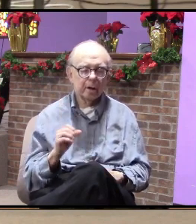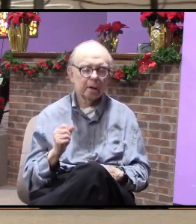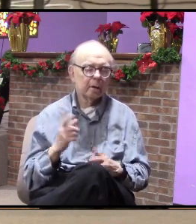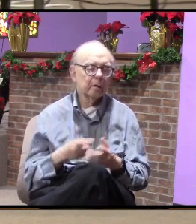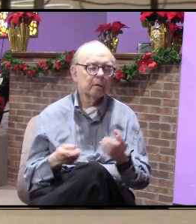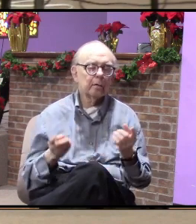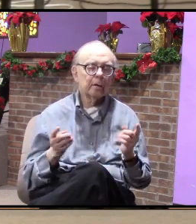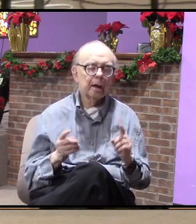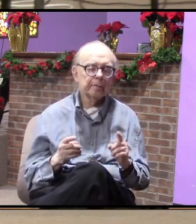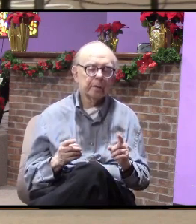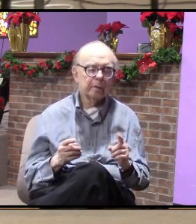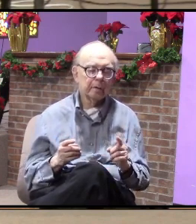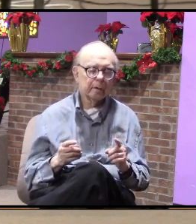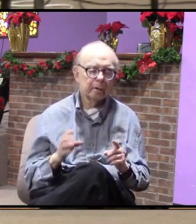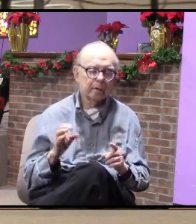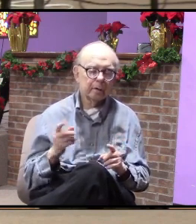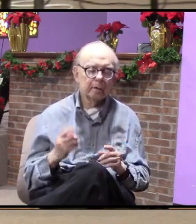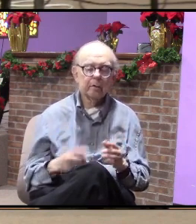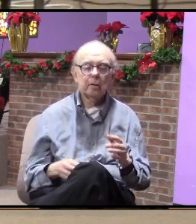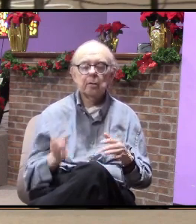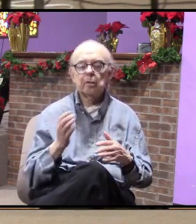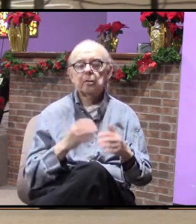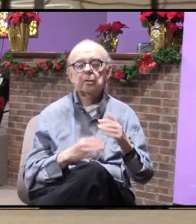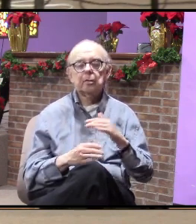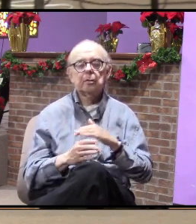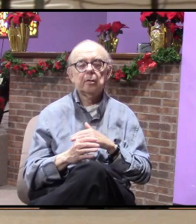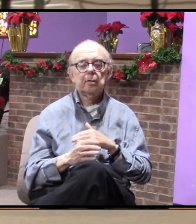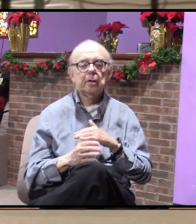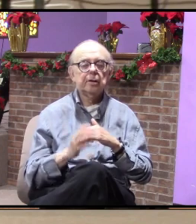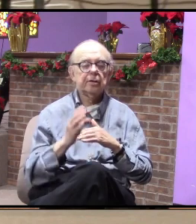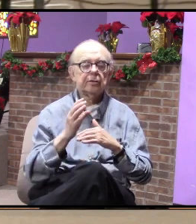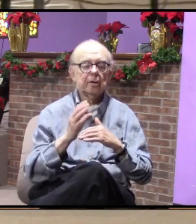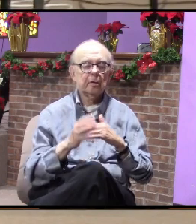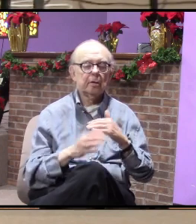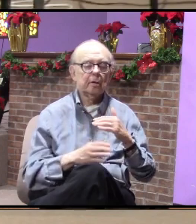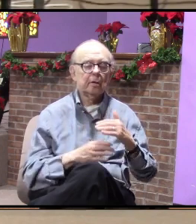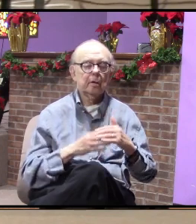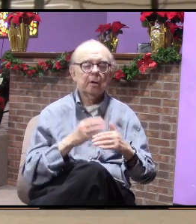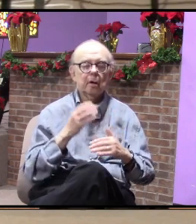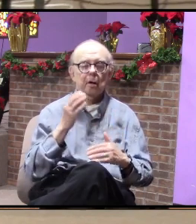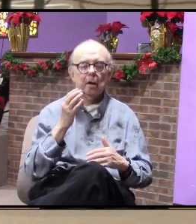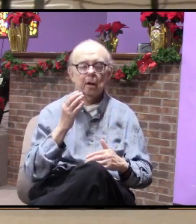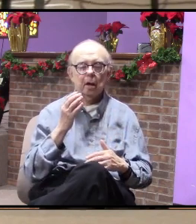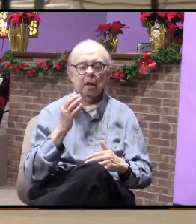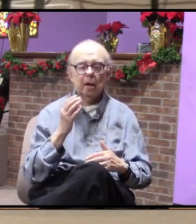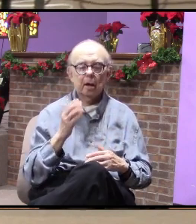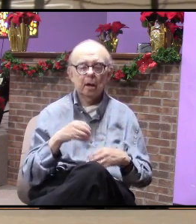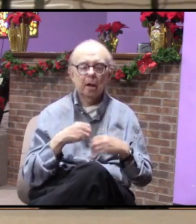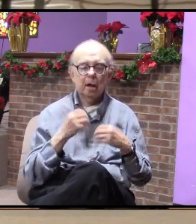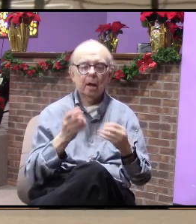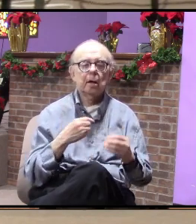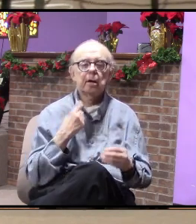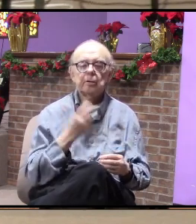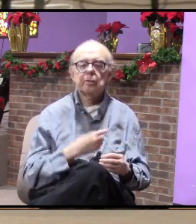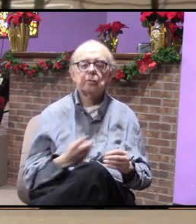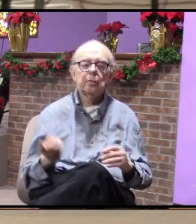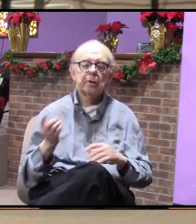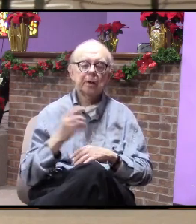what happens? The sun comes up, the sun goes down. That gives us one